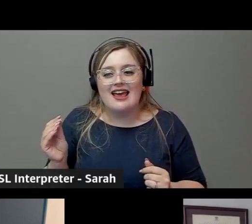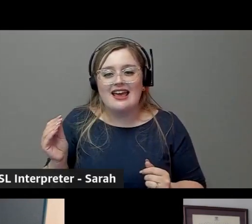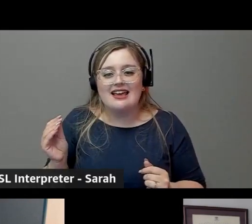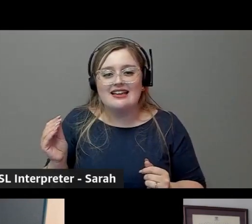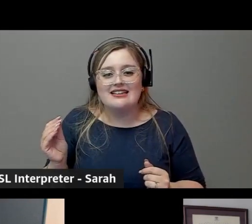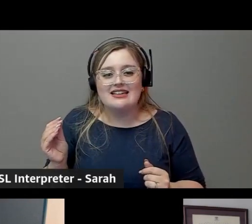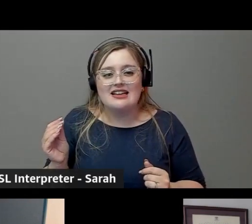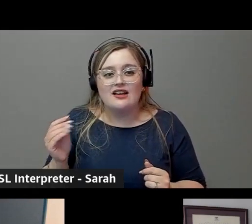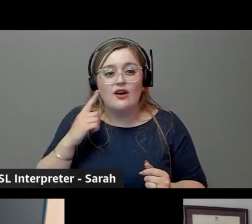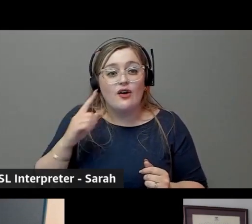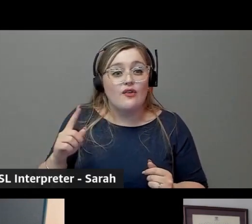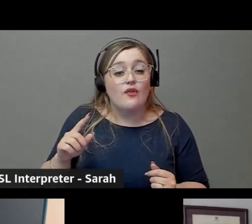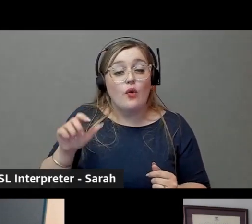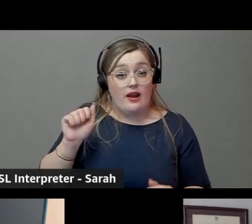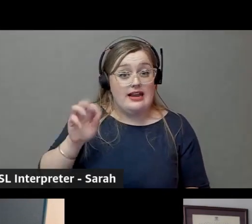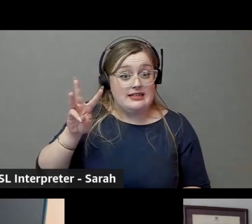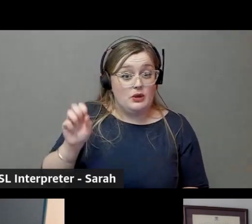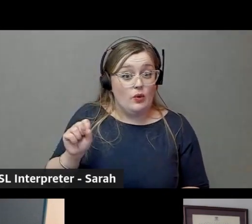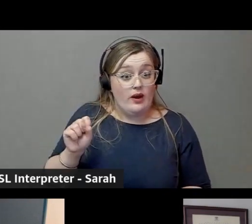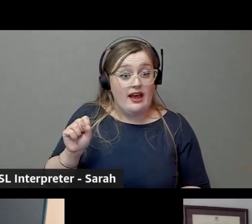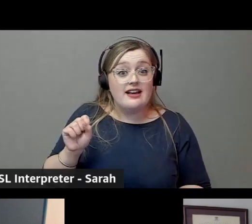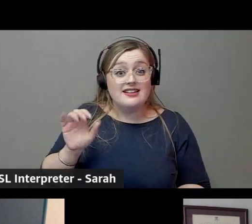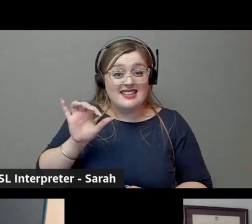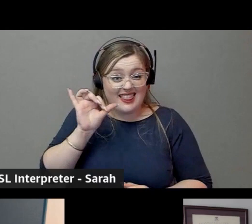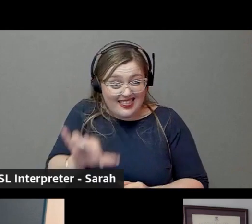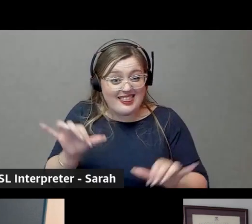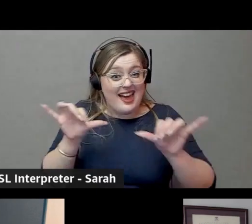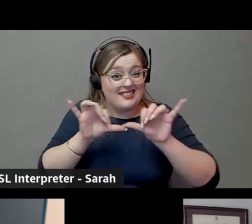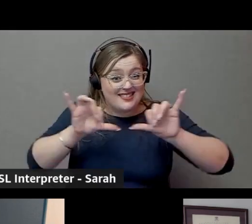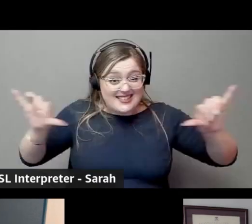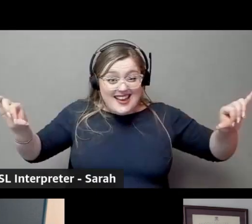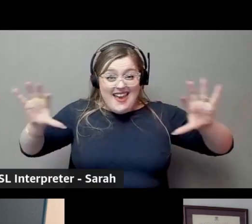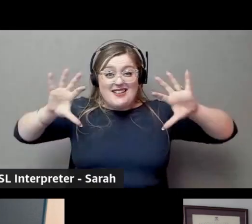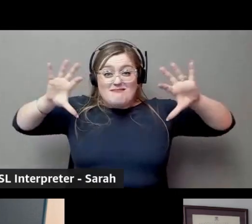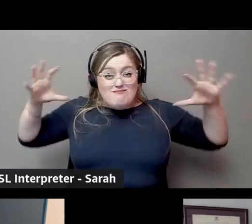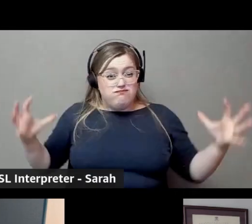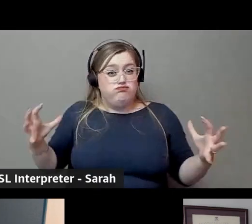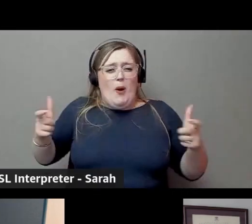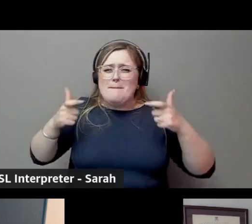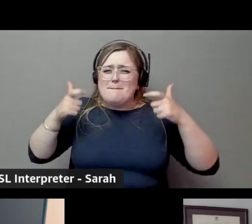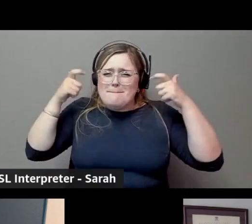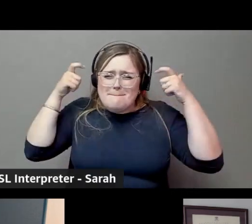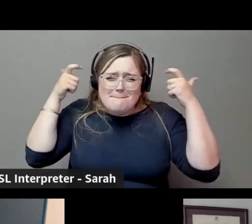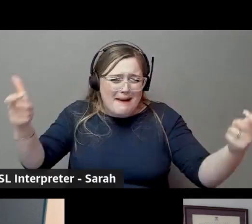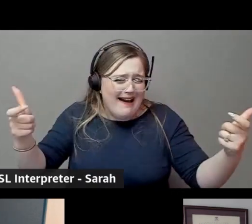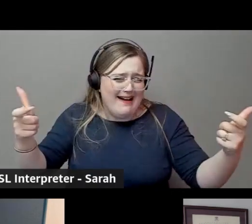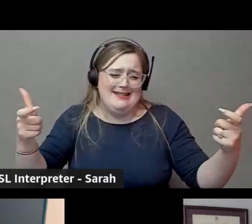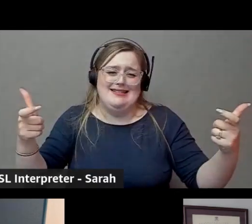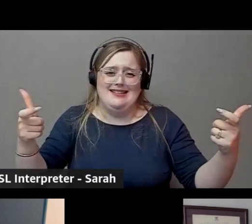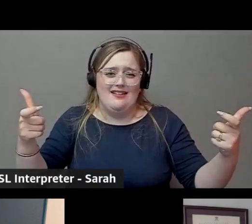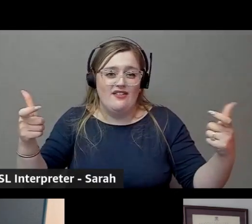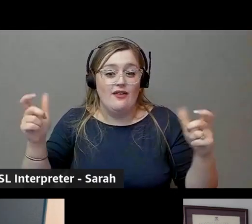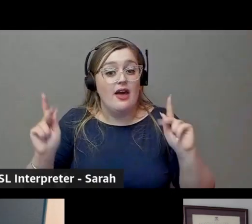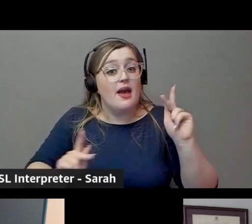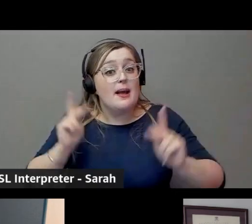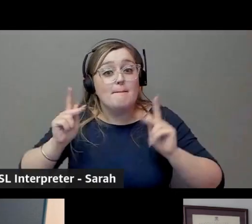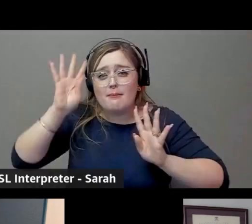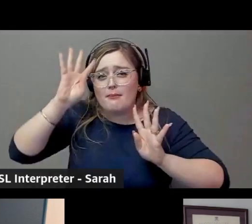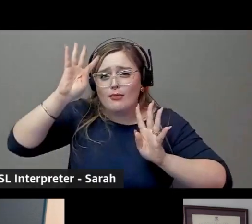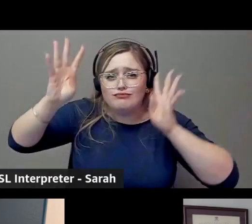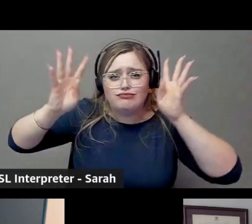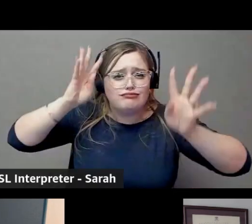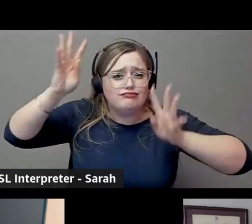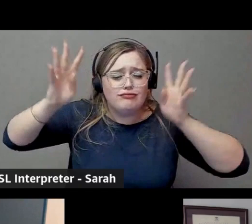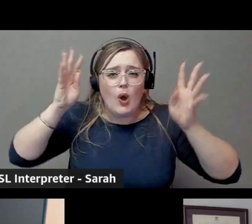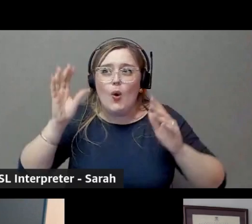at AWS's scale, and it's massive, and people come up with weird ways to break